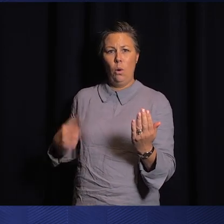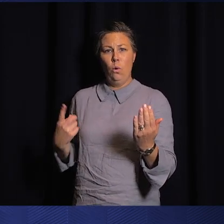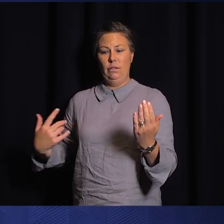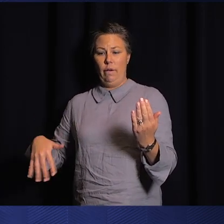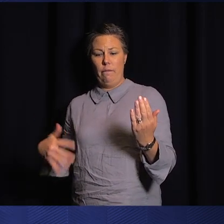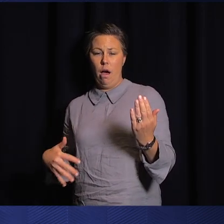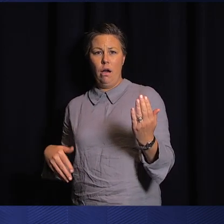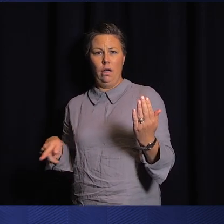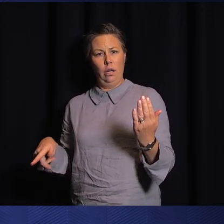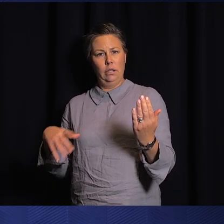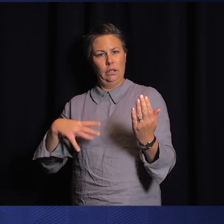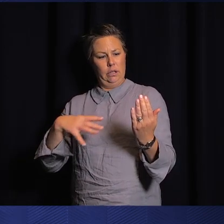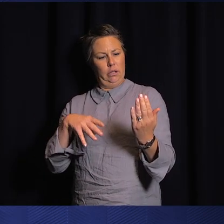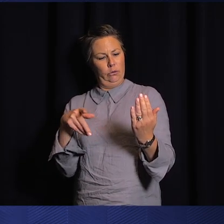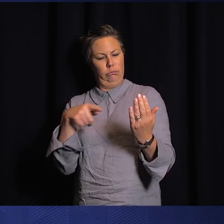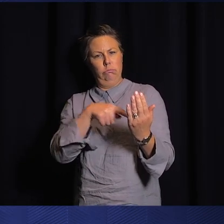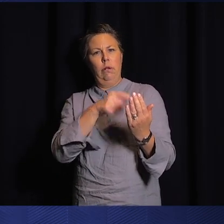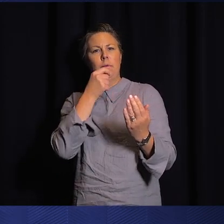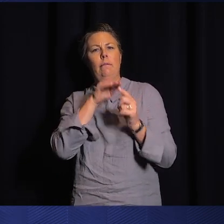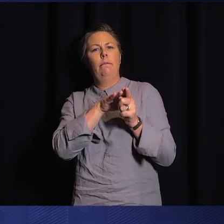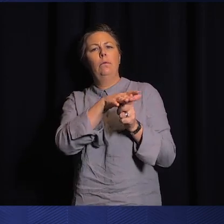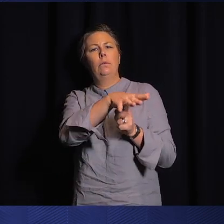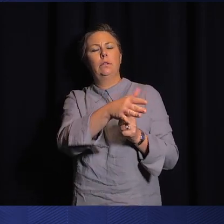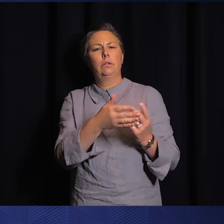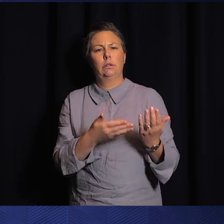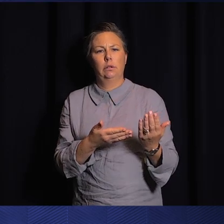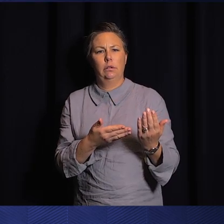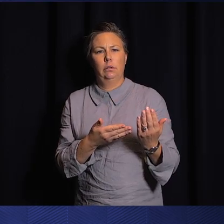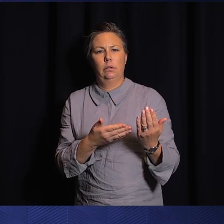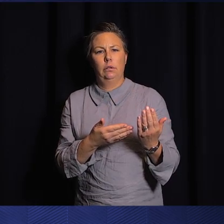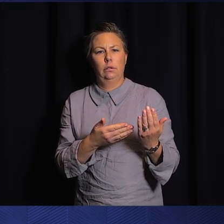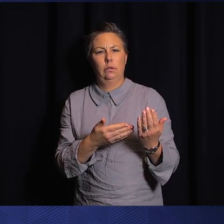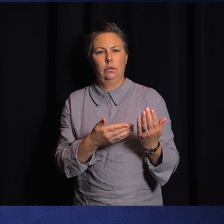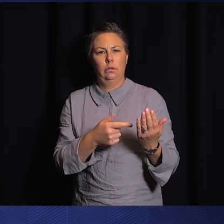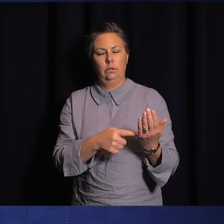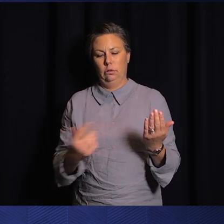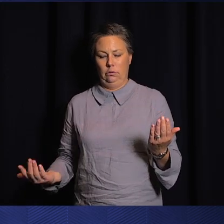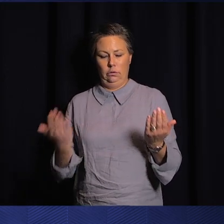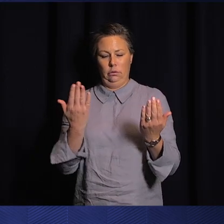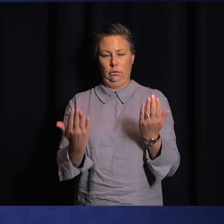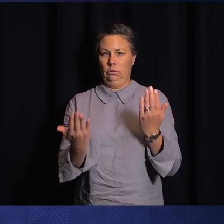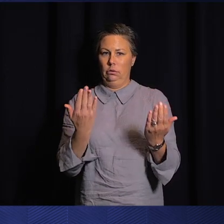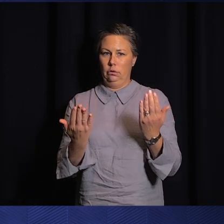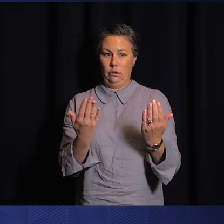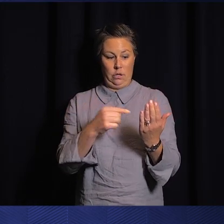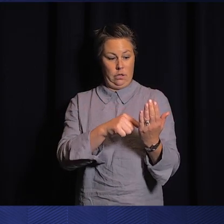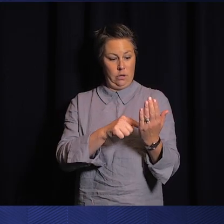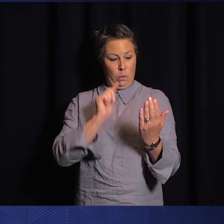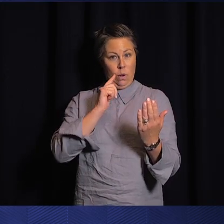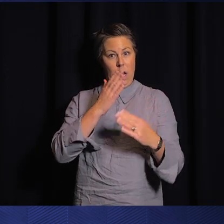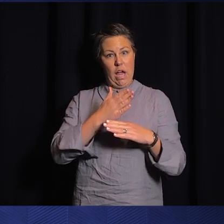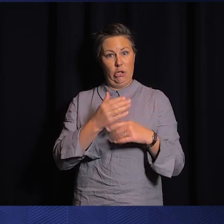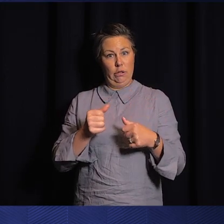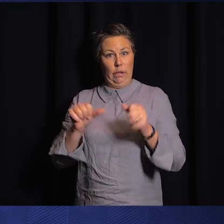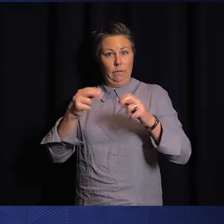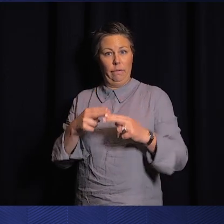people, highlighting not only in principle why that's important, but how it can actually make a difference in particular contexts.